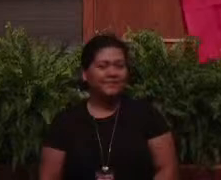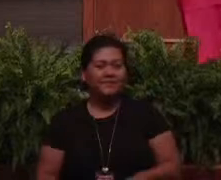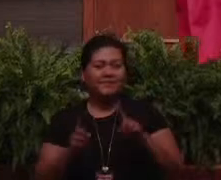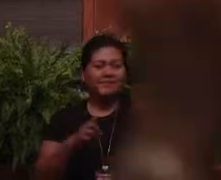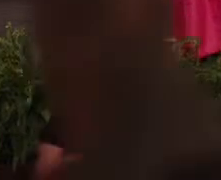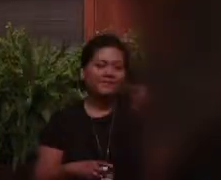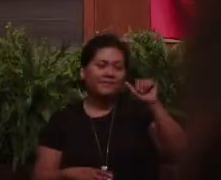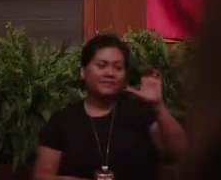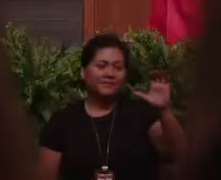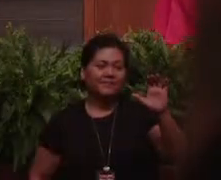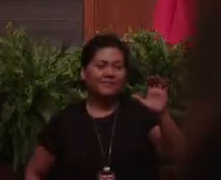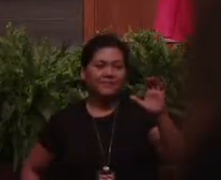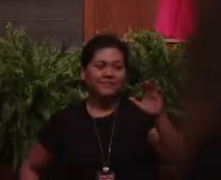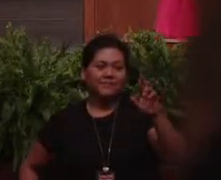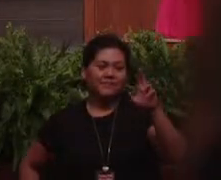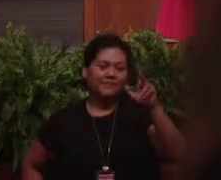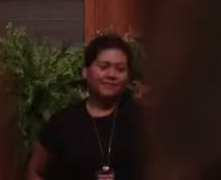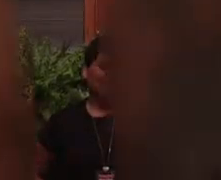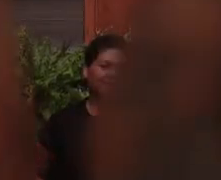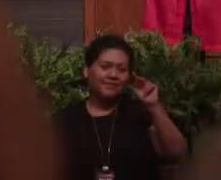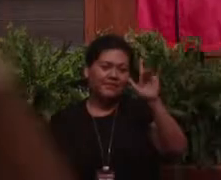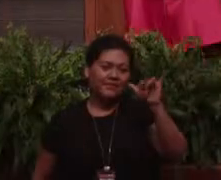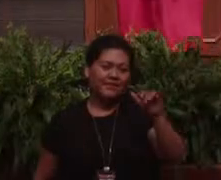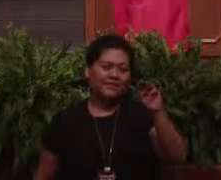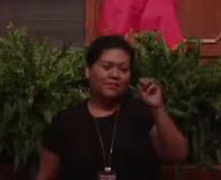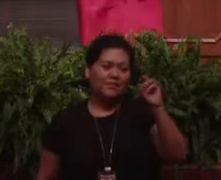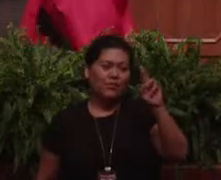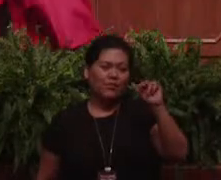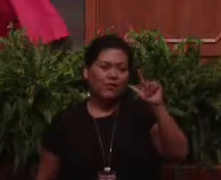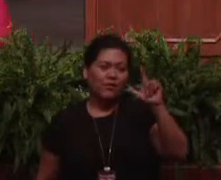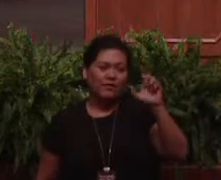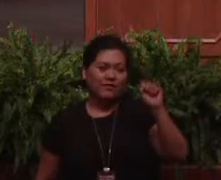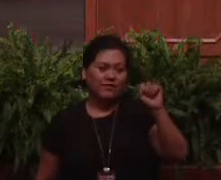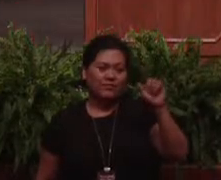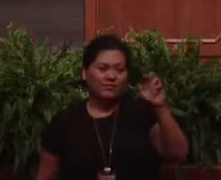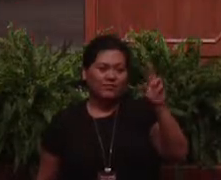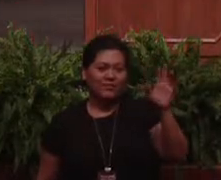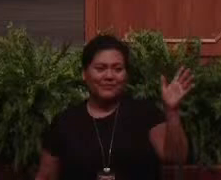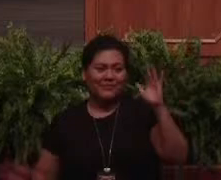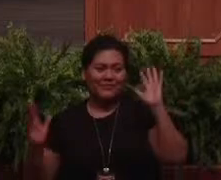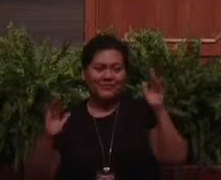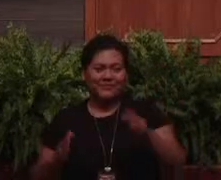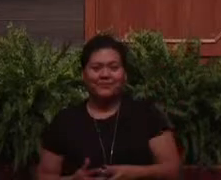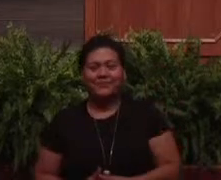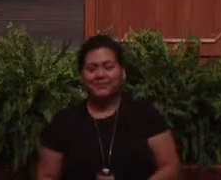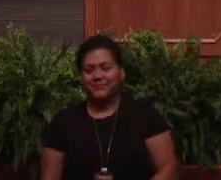Attending Palo Alto College, Robert Anthony Morales Jr.